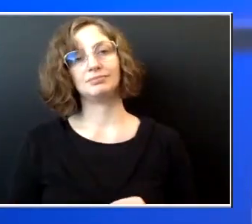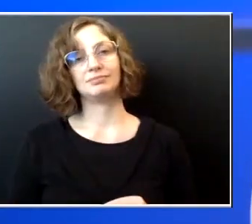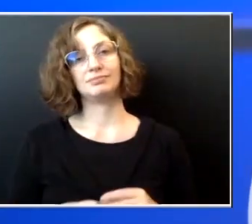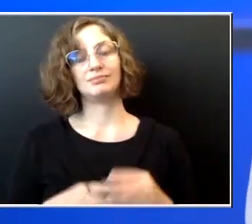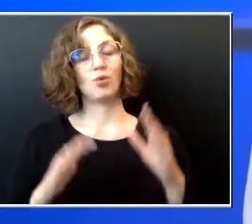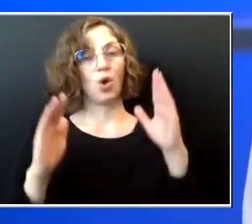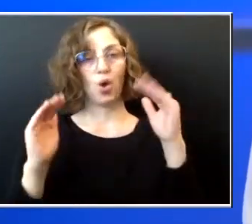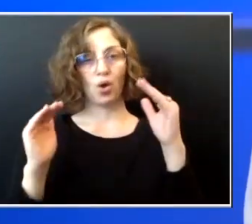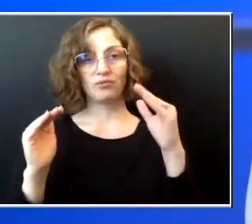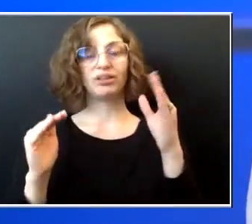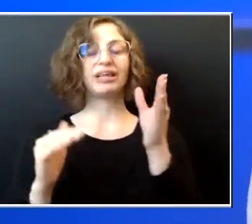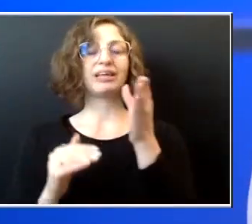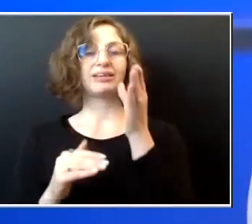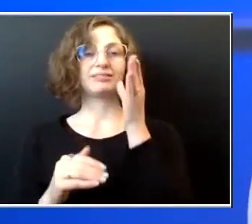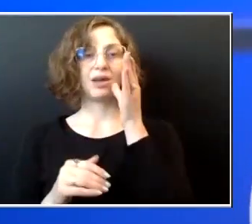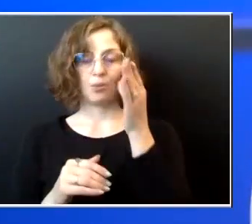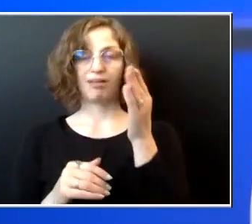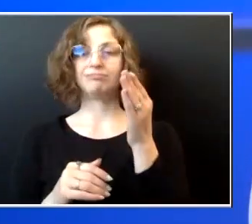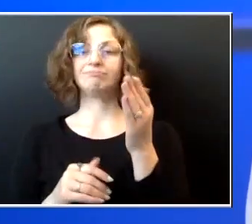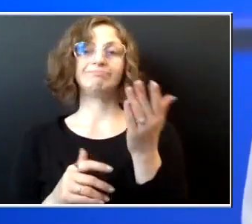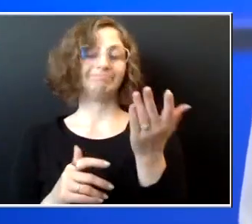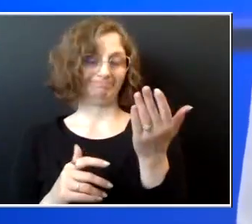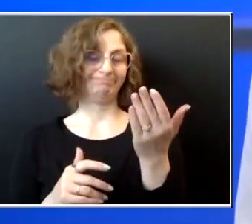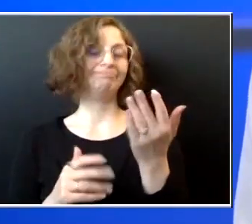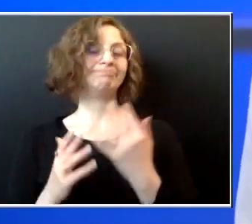and New York to gain some lessons for the future.